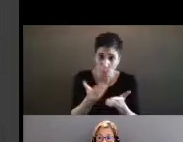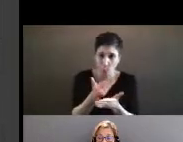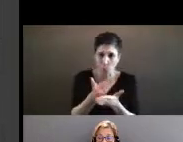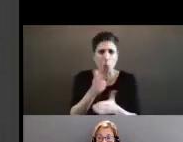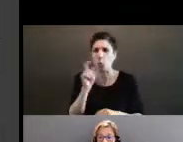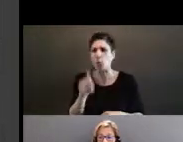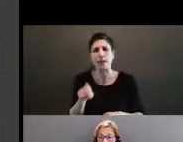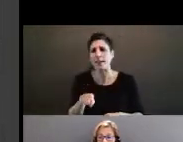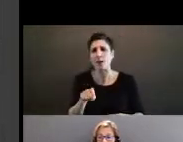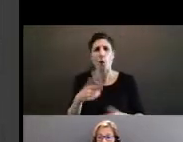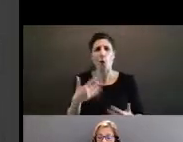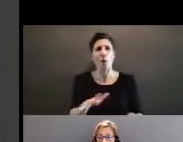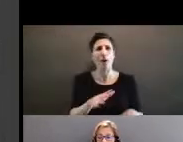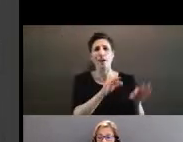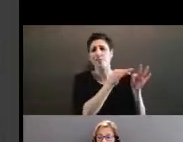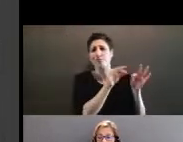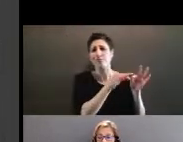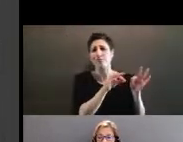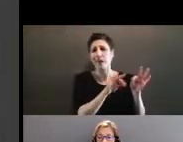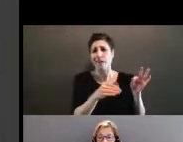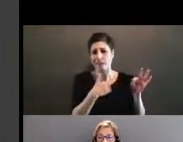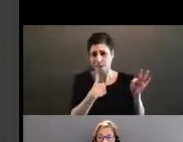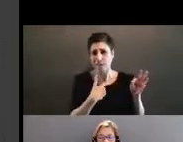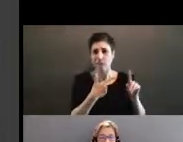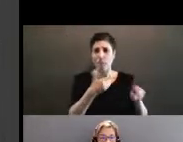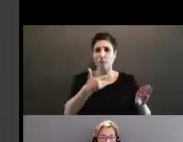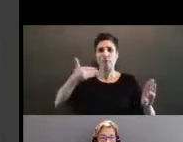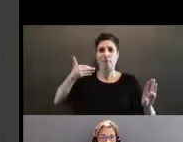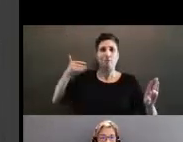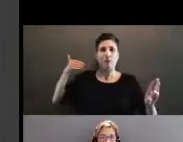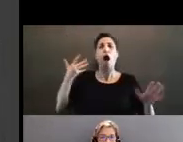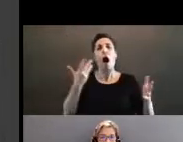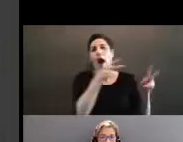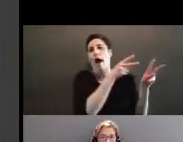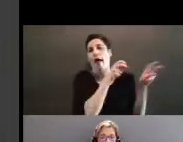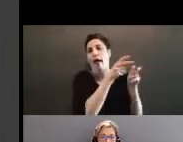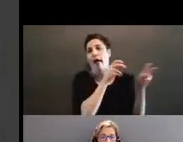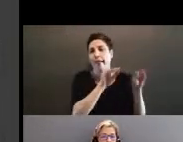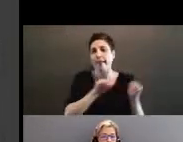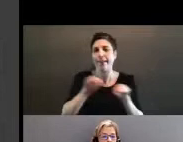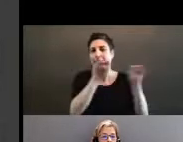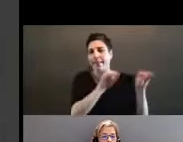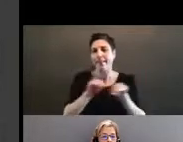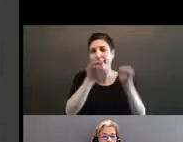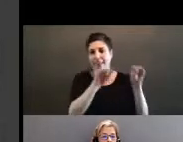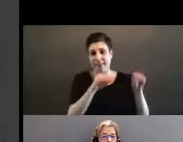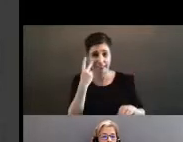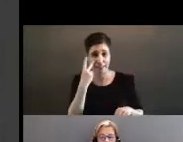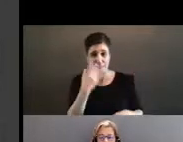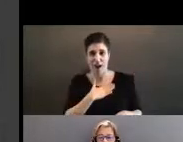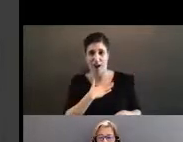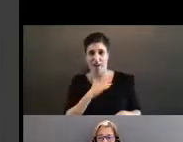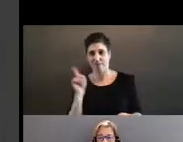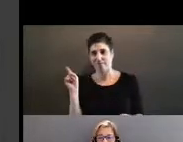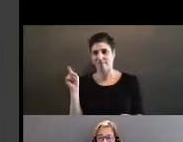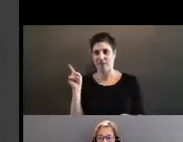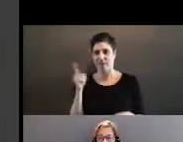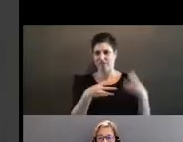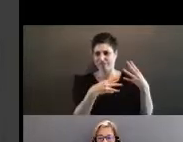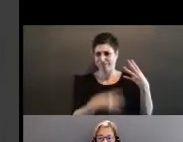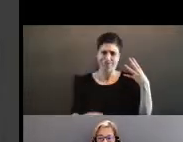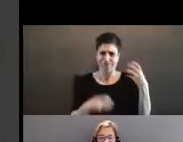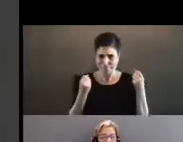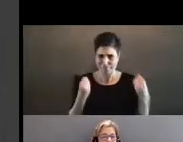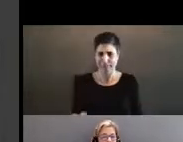over, which is really nice. And so you can see as I've got lots of questions in here that I've used this particular